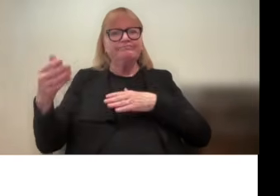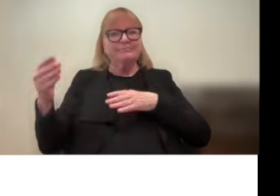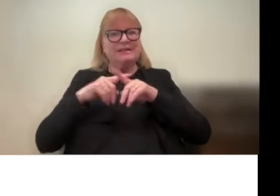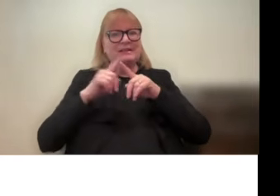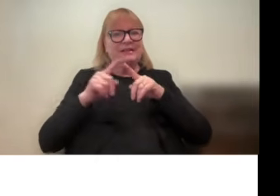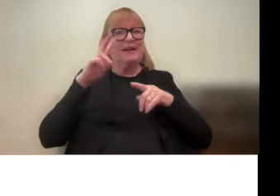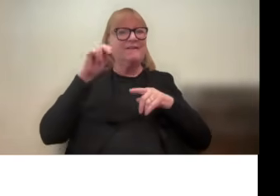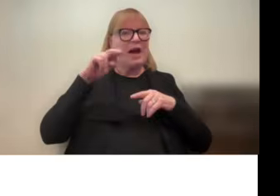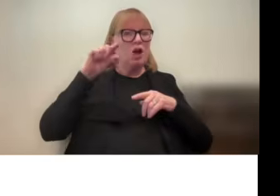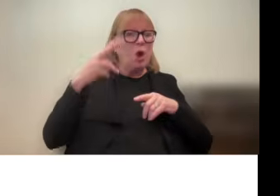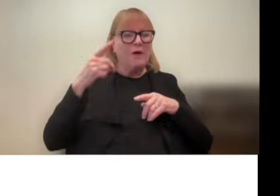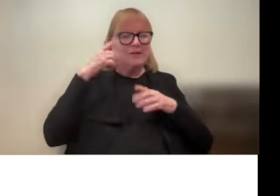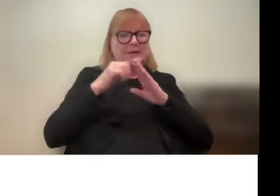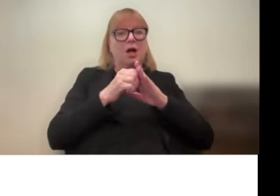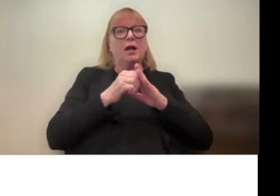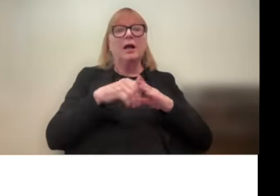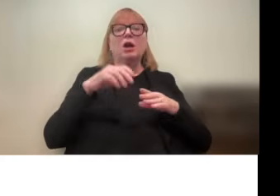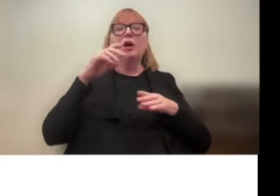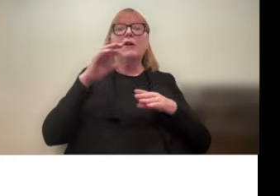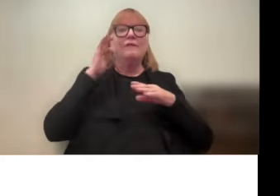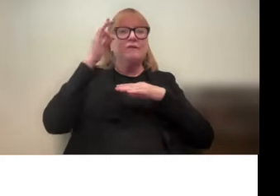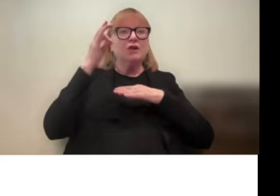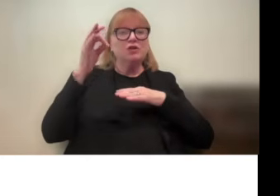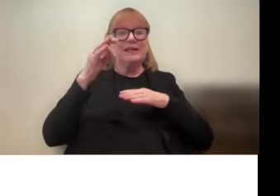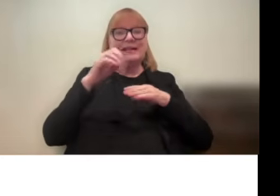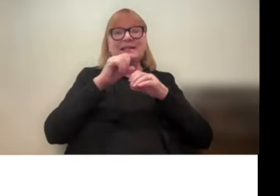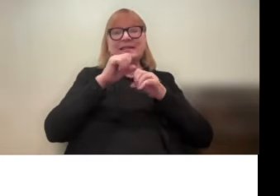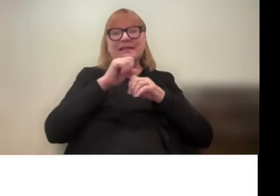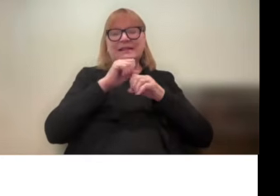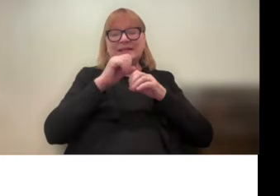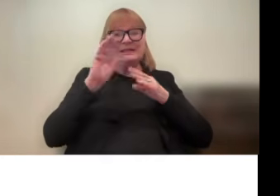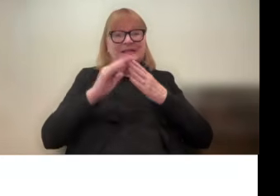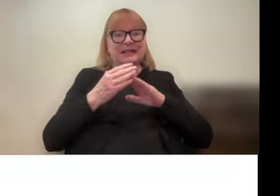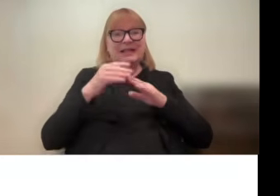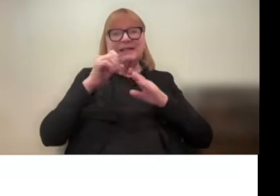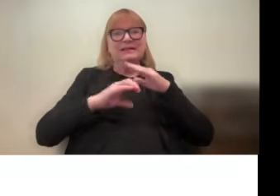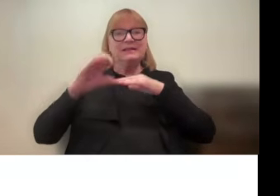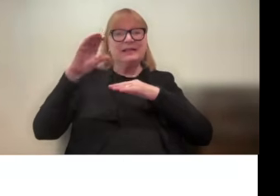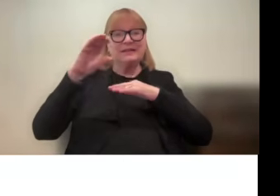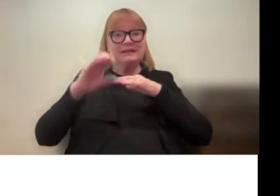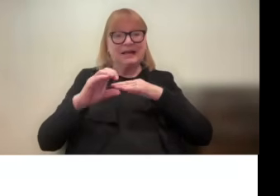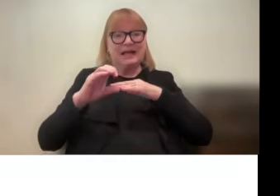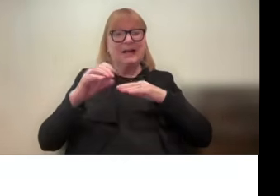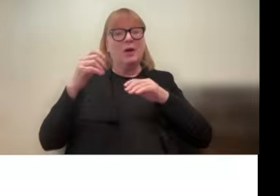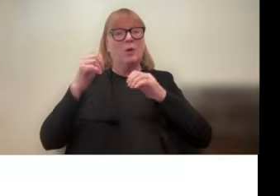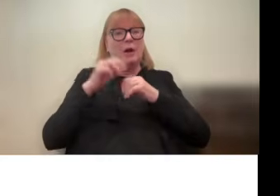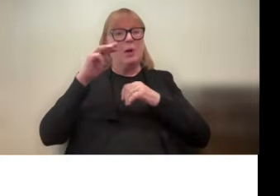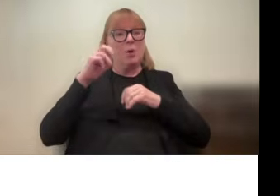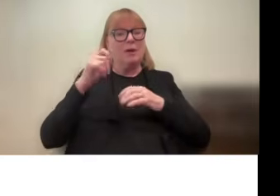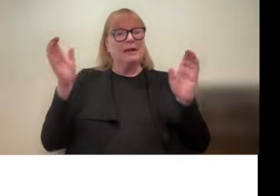a prompt like futuristic city at sunset in the style of Monet can yield an image that